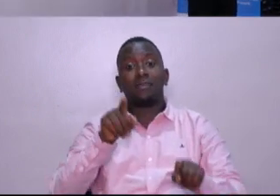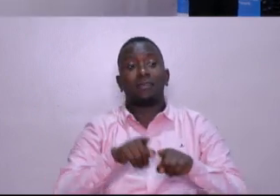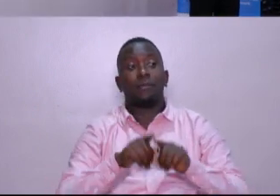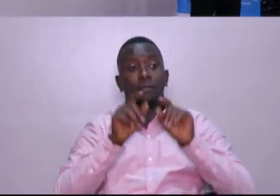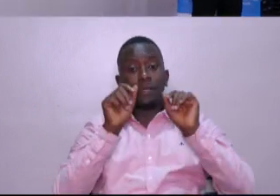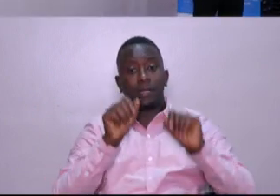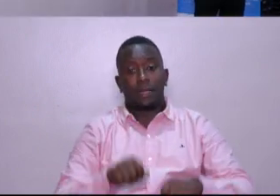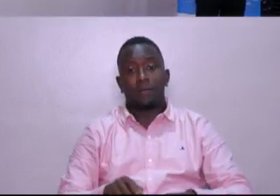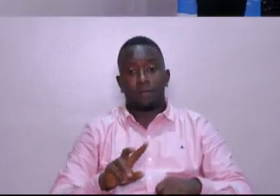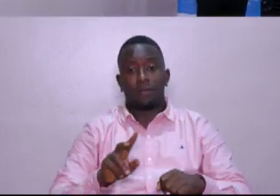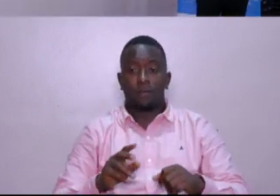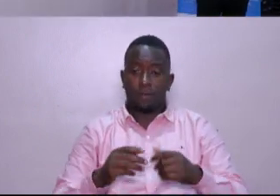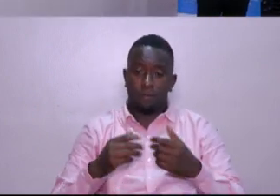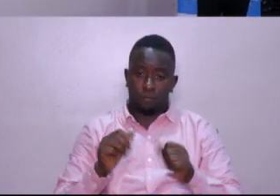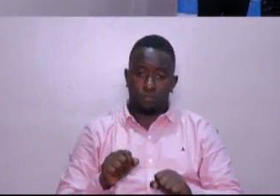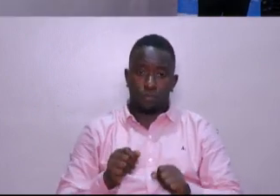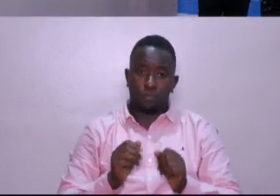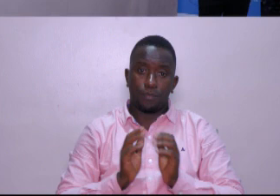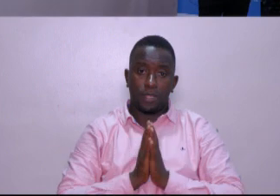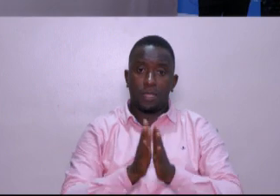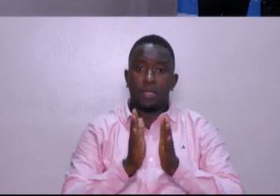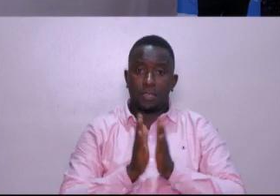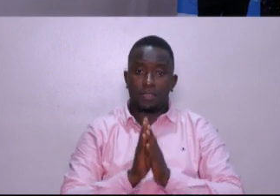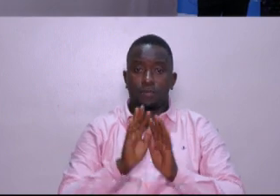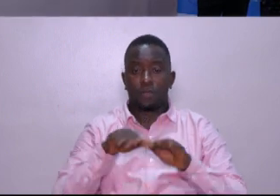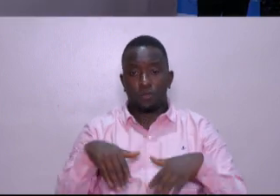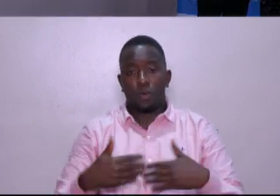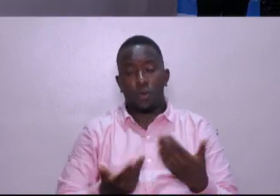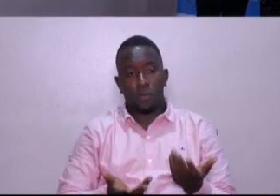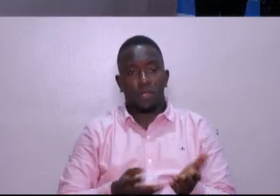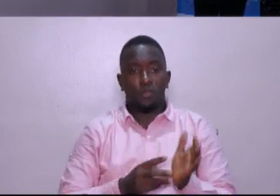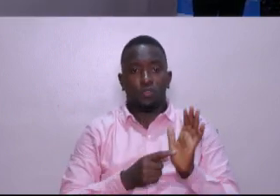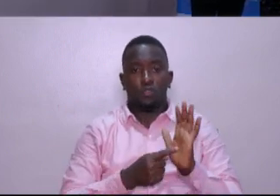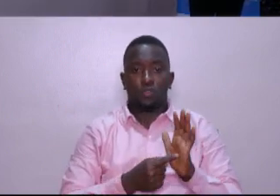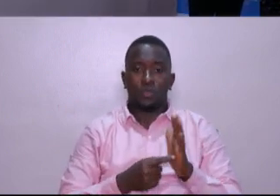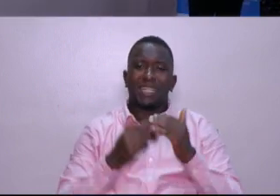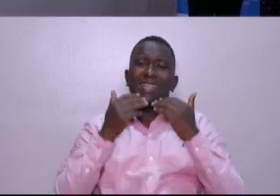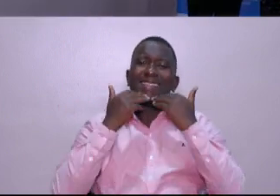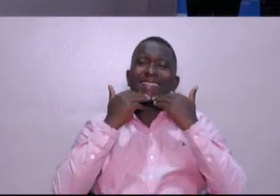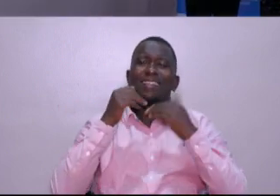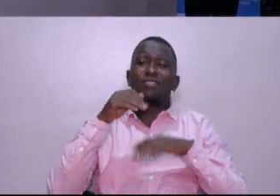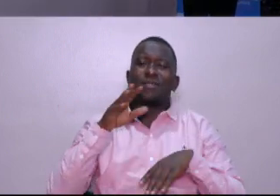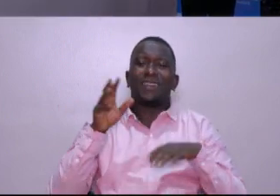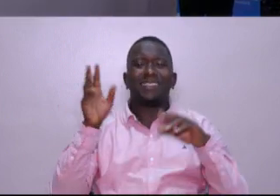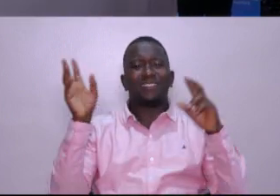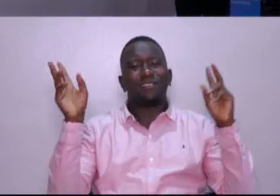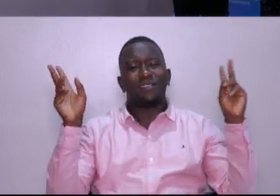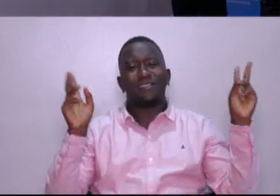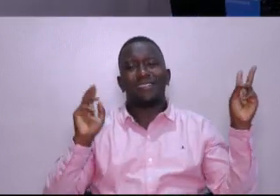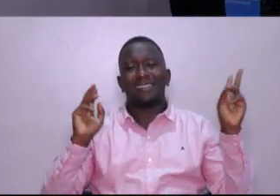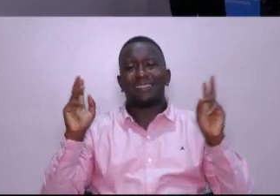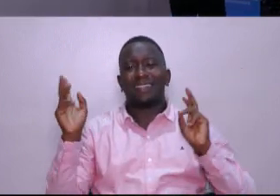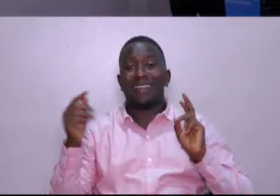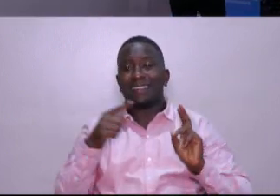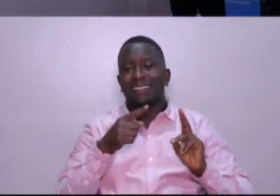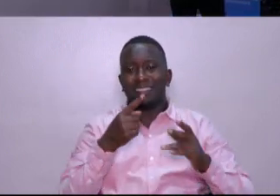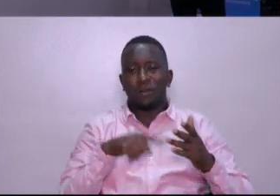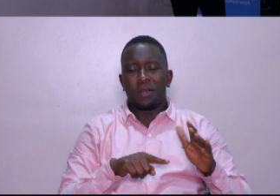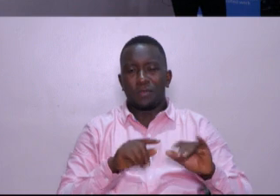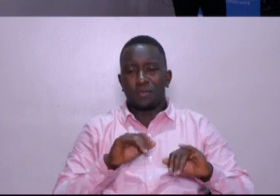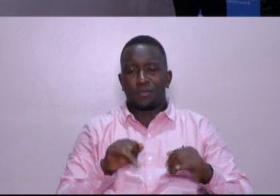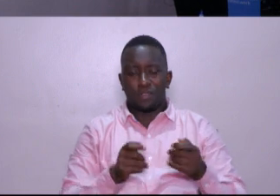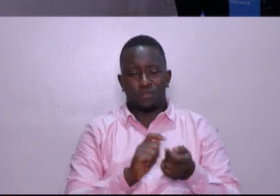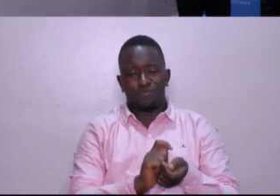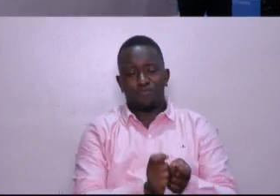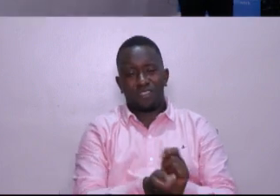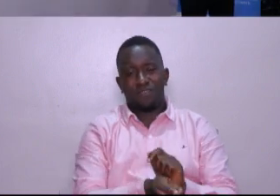be got. I thank you for listening. That was the modification from yesterday's